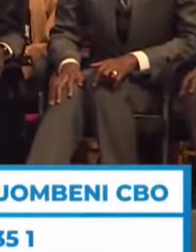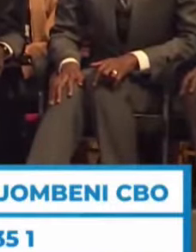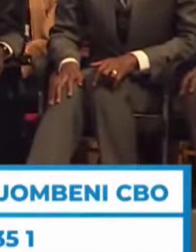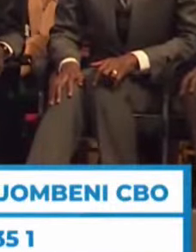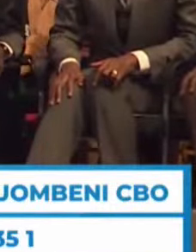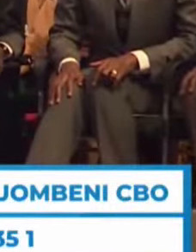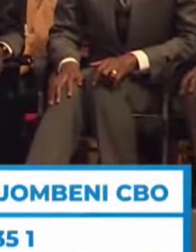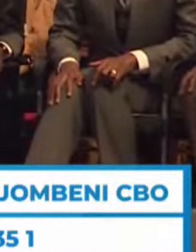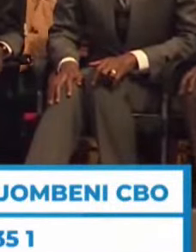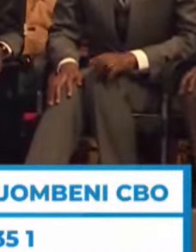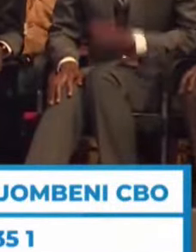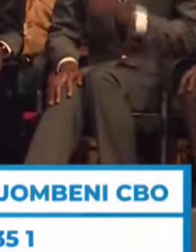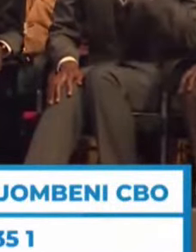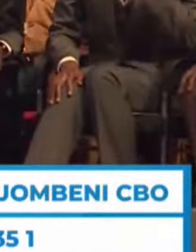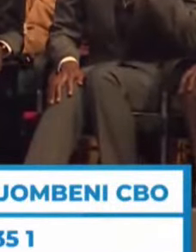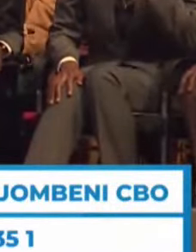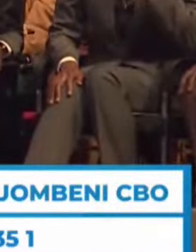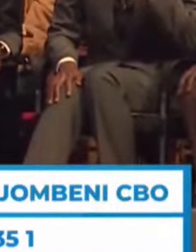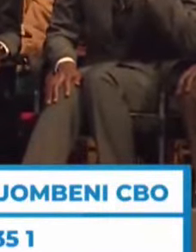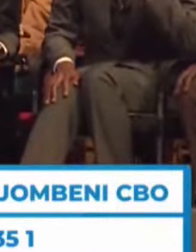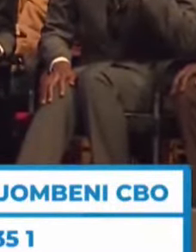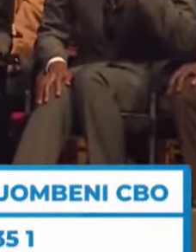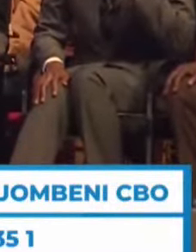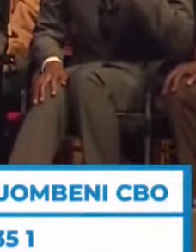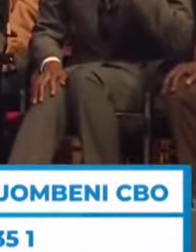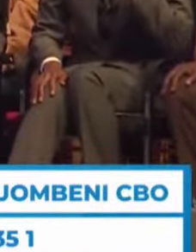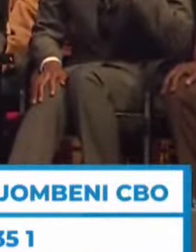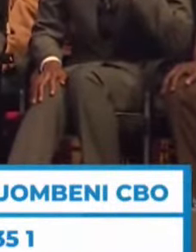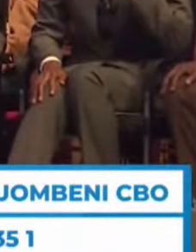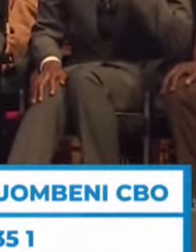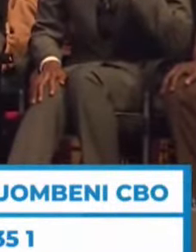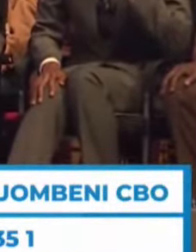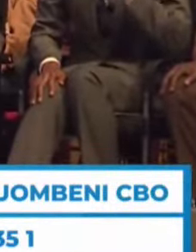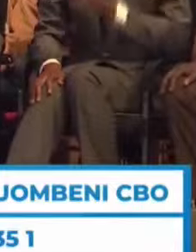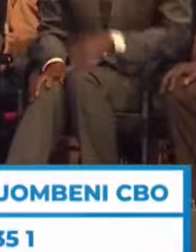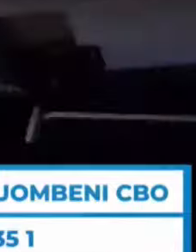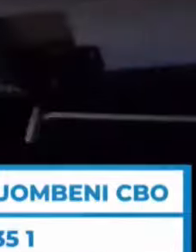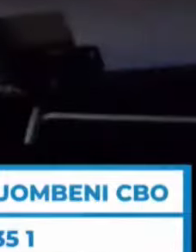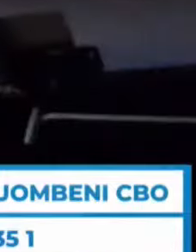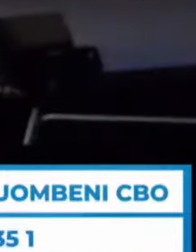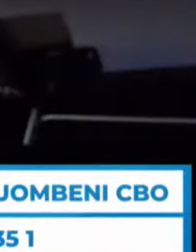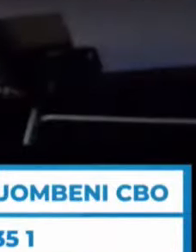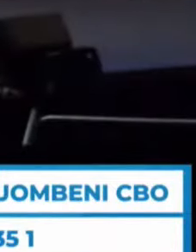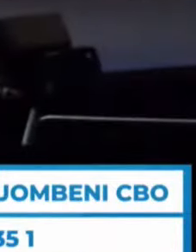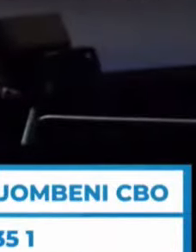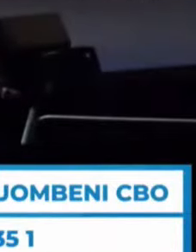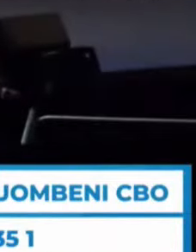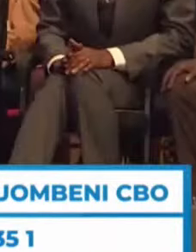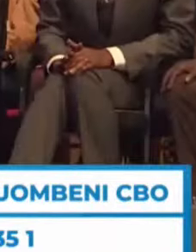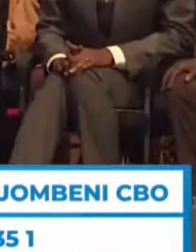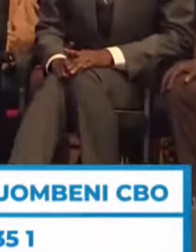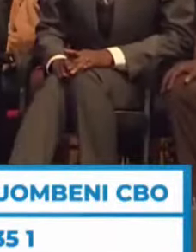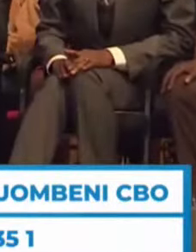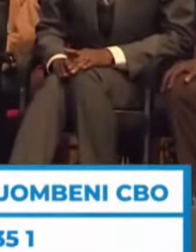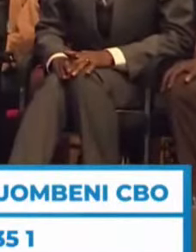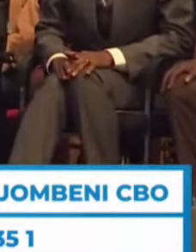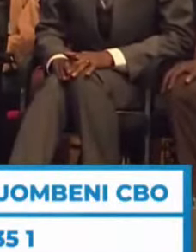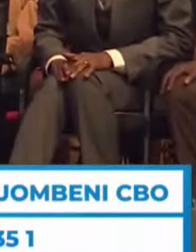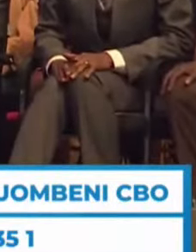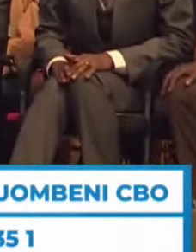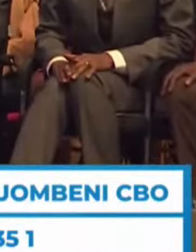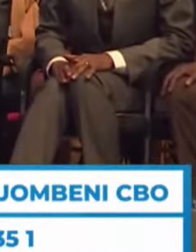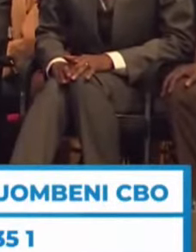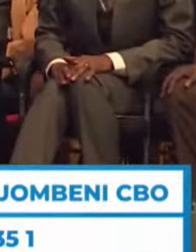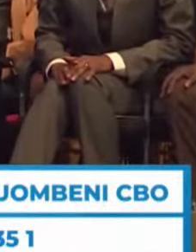very upset I'm thinking dear or Roberts the man of God brought him